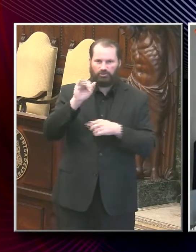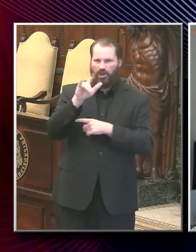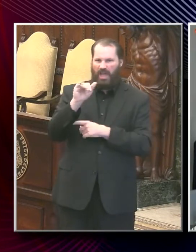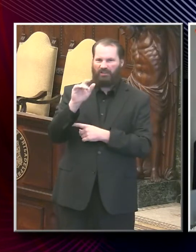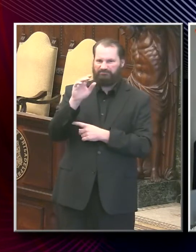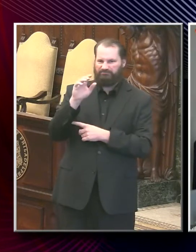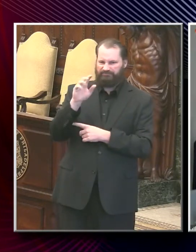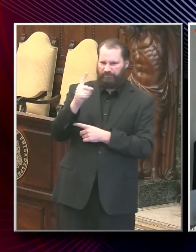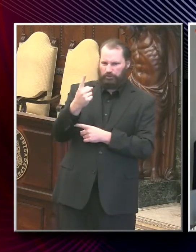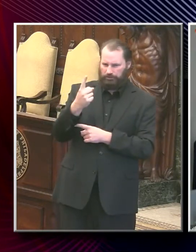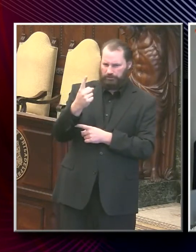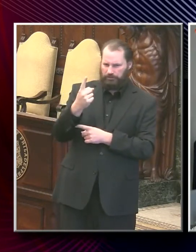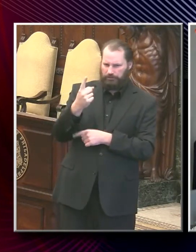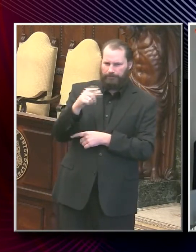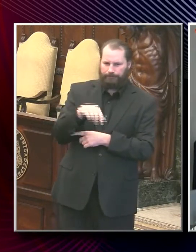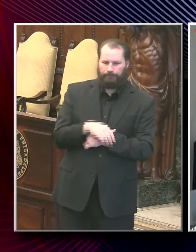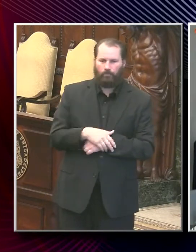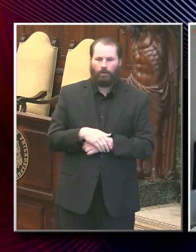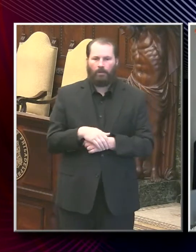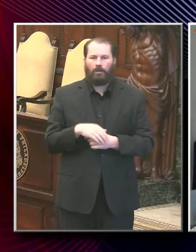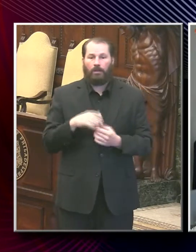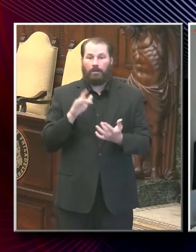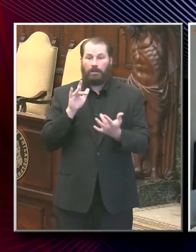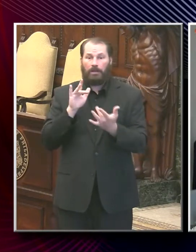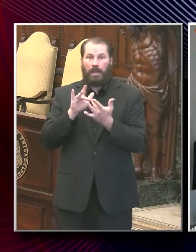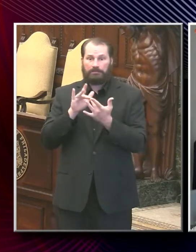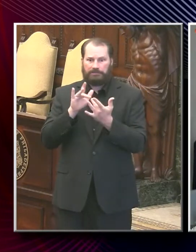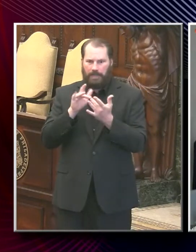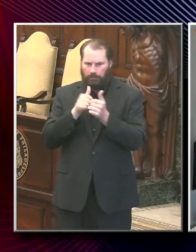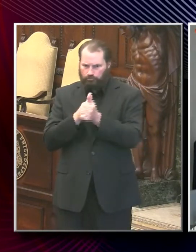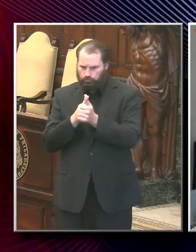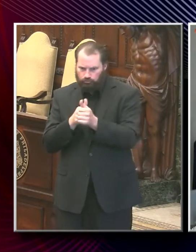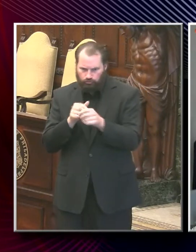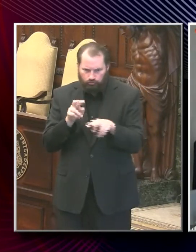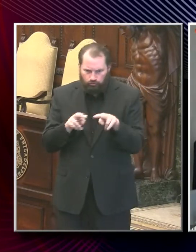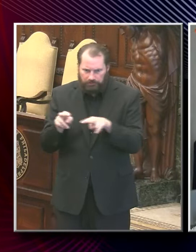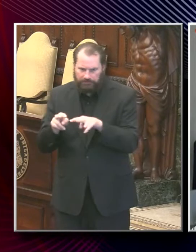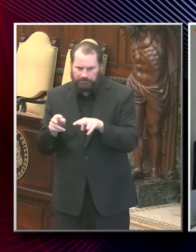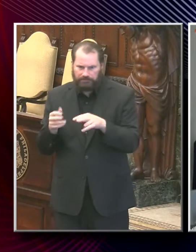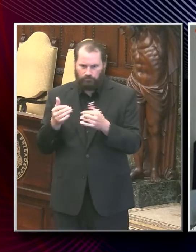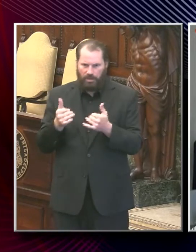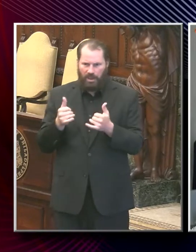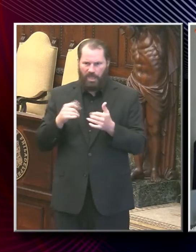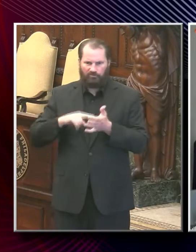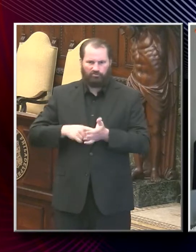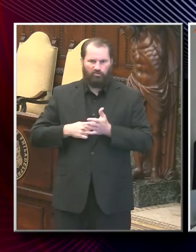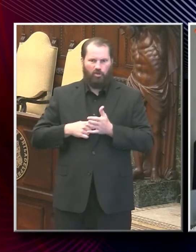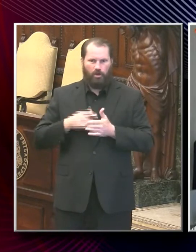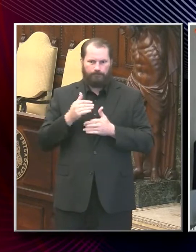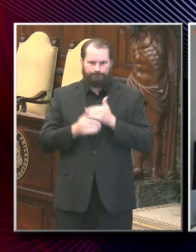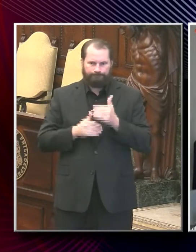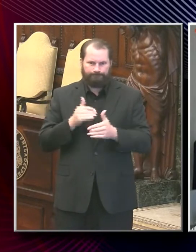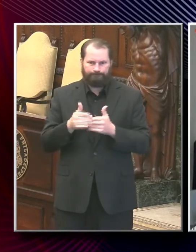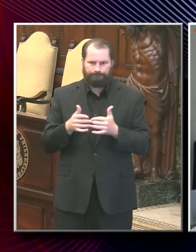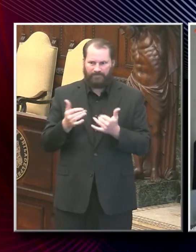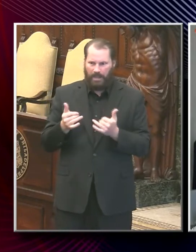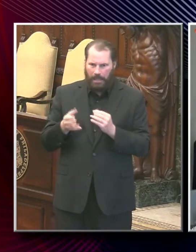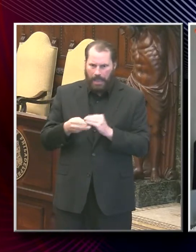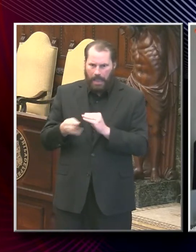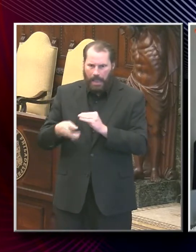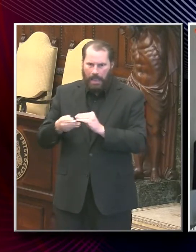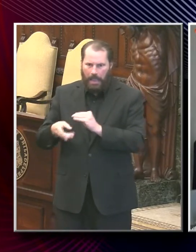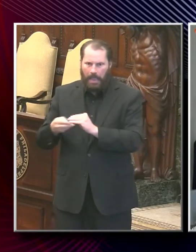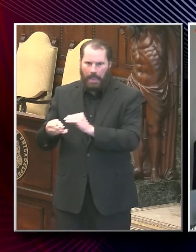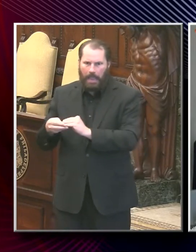to learn from that, as well as working with people at Penn Medicine who've been in contact tracing for their own patients. And I'll give you some sense for how the process is working so